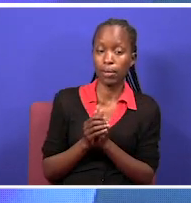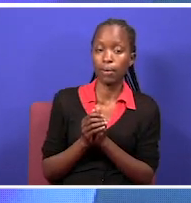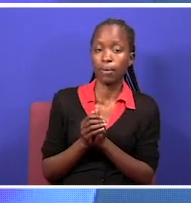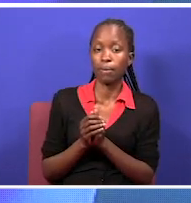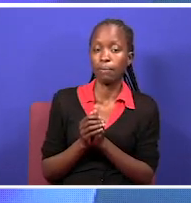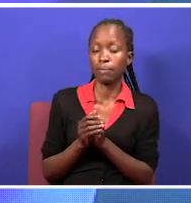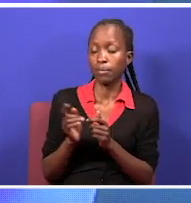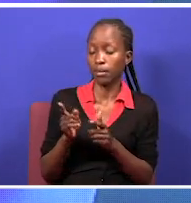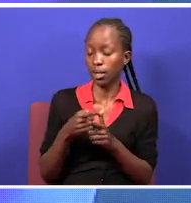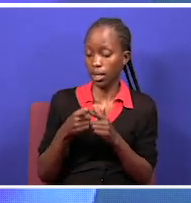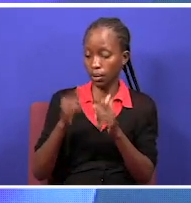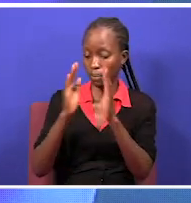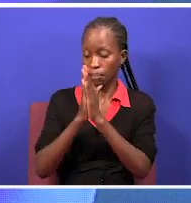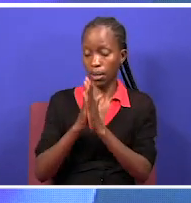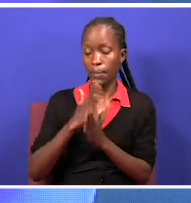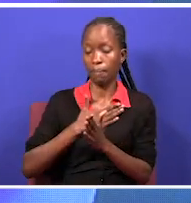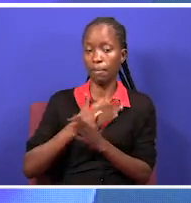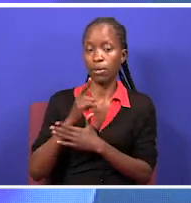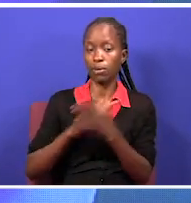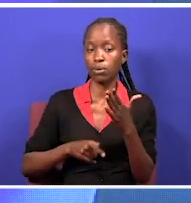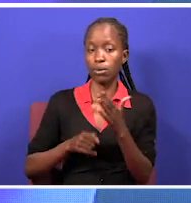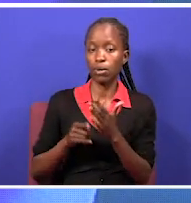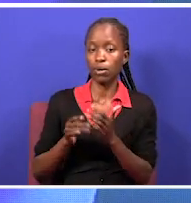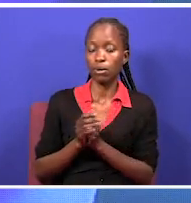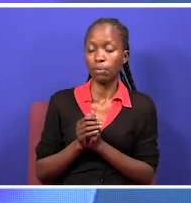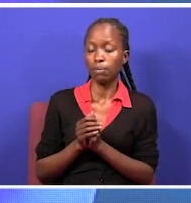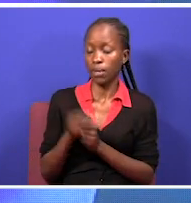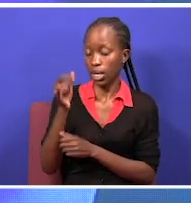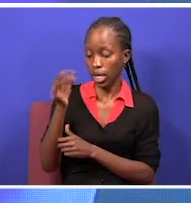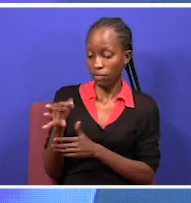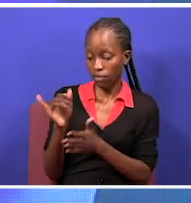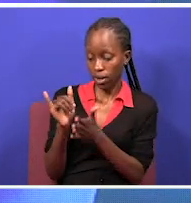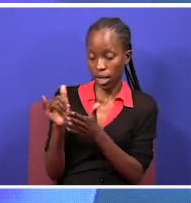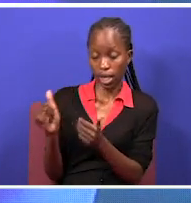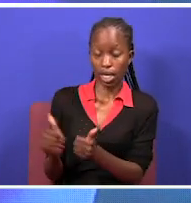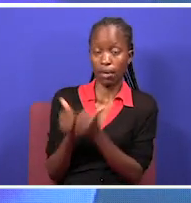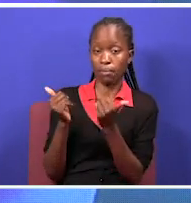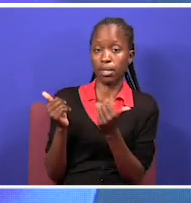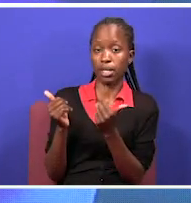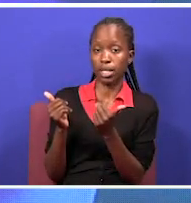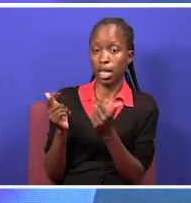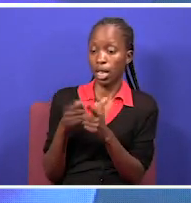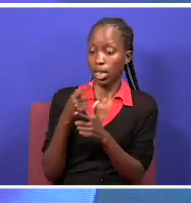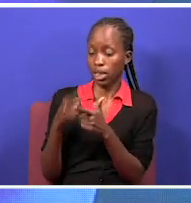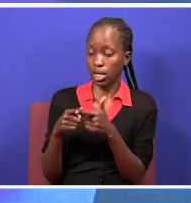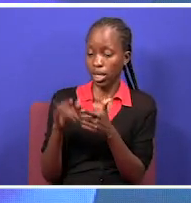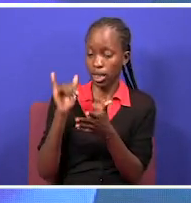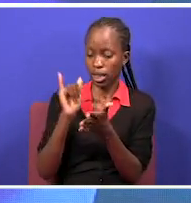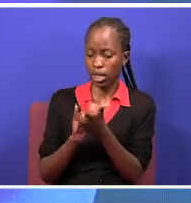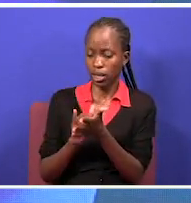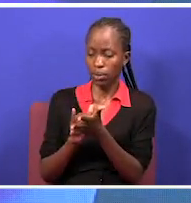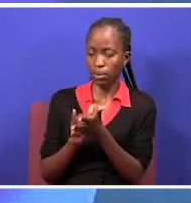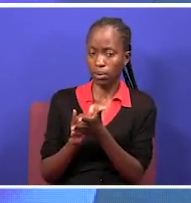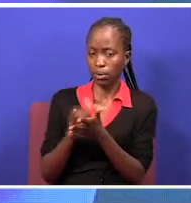my prayer is that even if it does, it will not be because